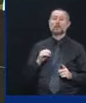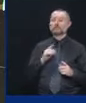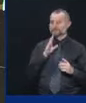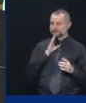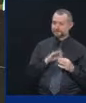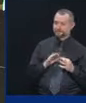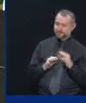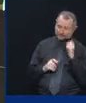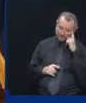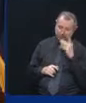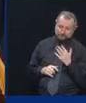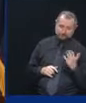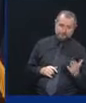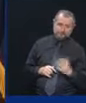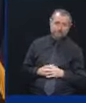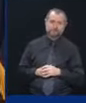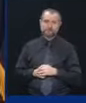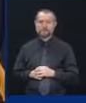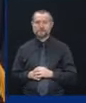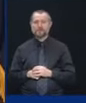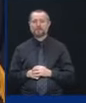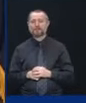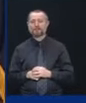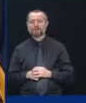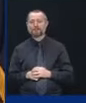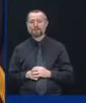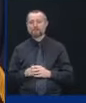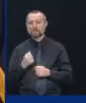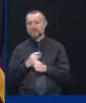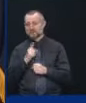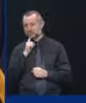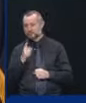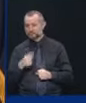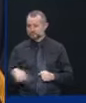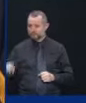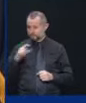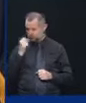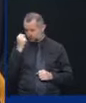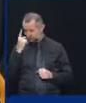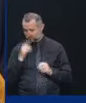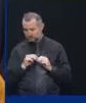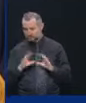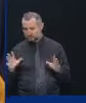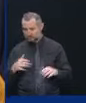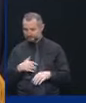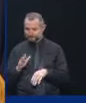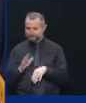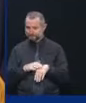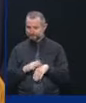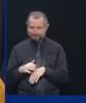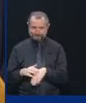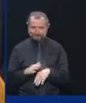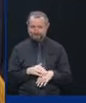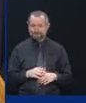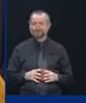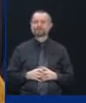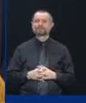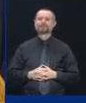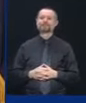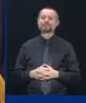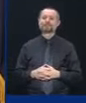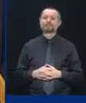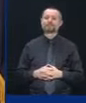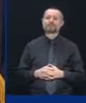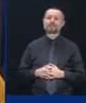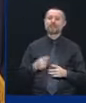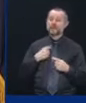Yeah, and again, Andrew, calibration of expectations. I said when we announced this, I